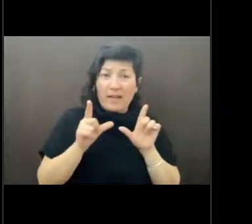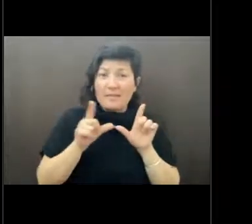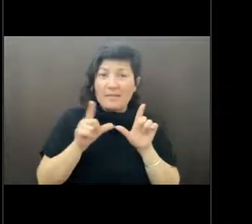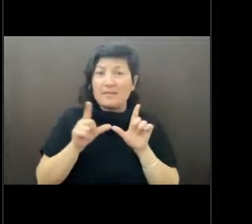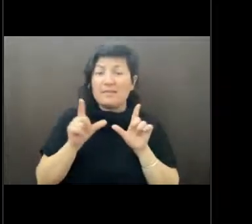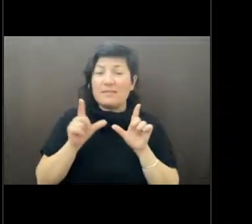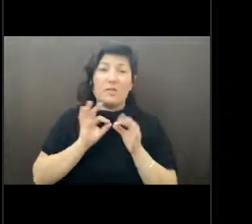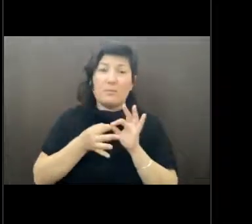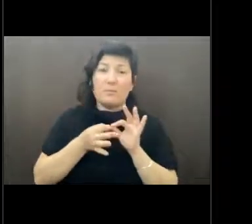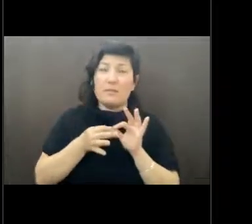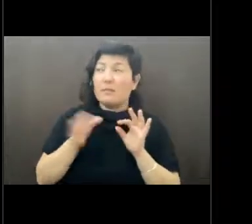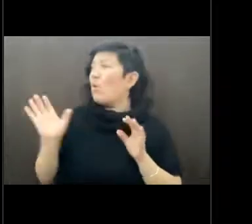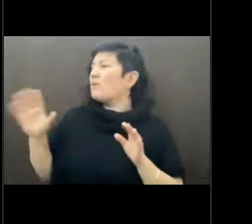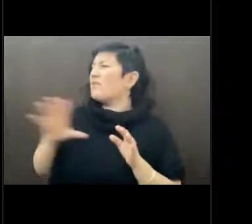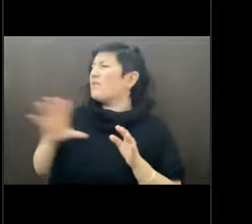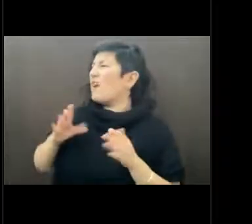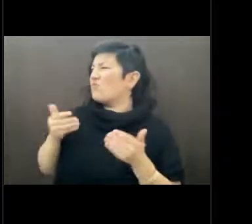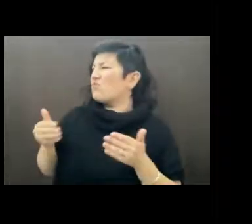me that it's okay for us to use it.